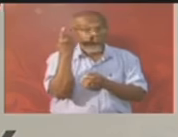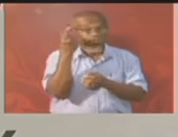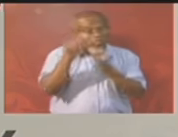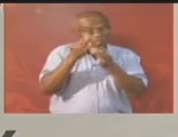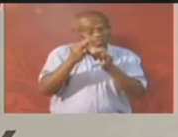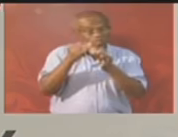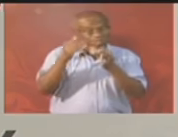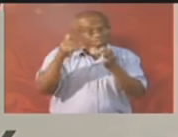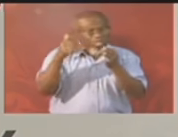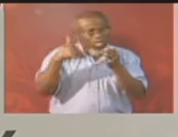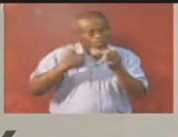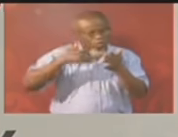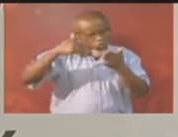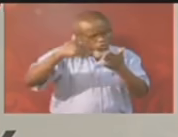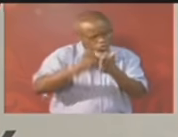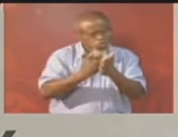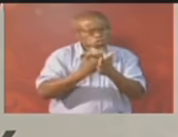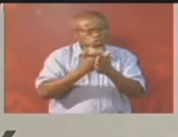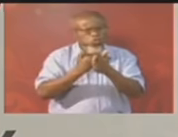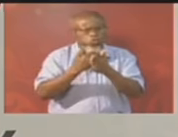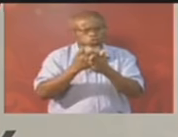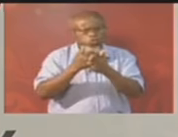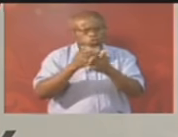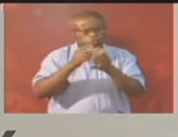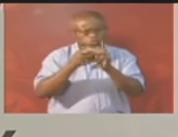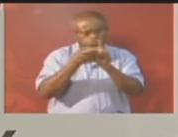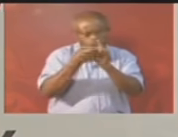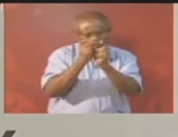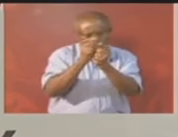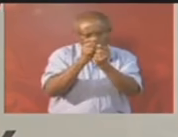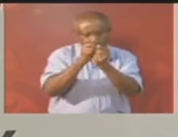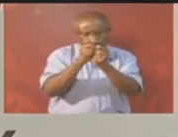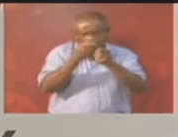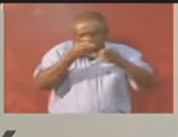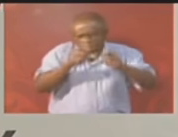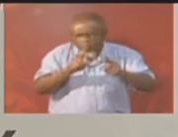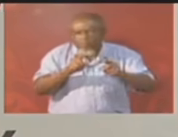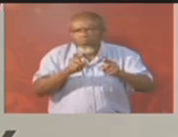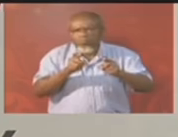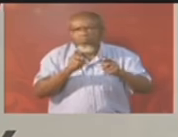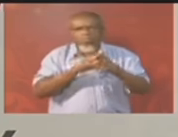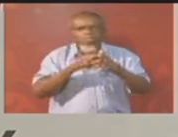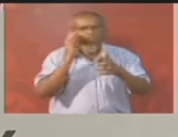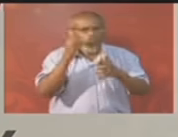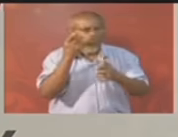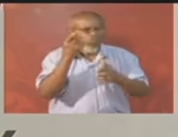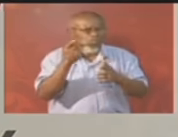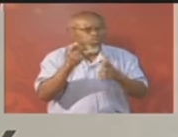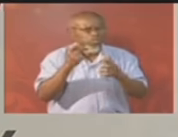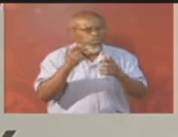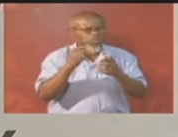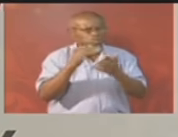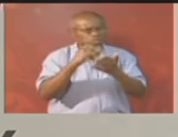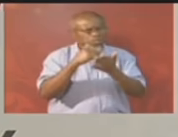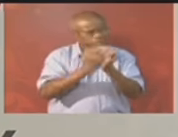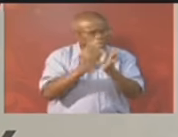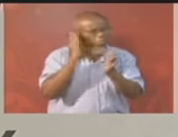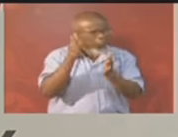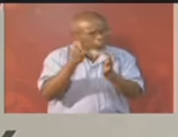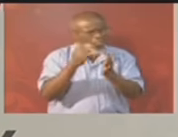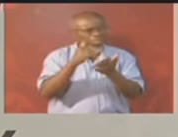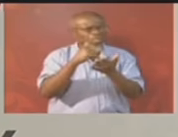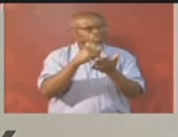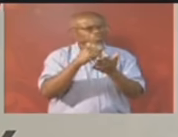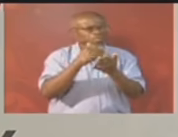is in circulation, there will be some proportion of those cases that we see on a day-to-day basis that will be new variant and